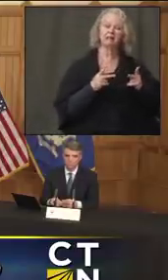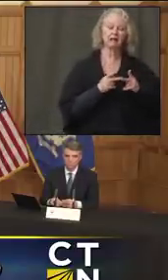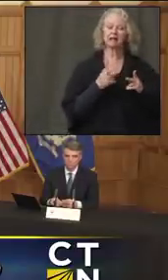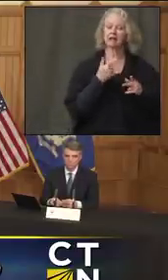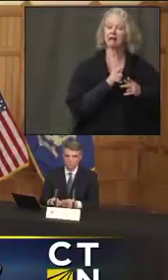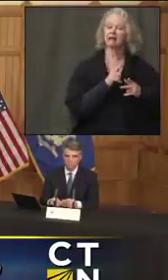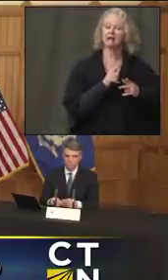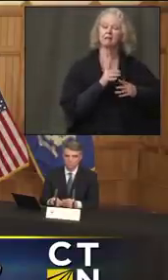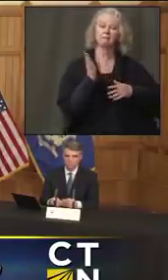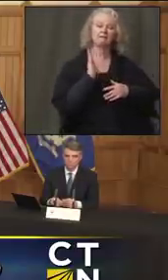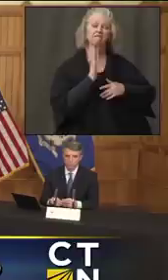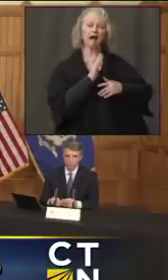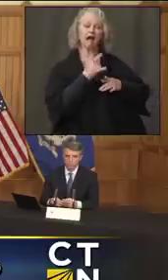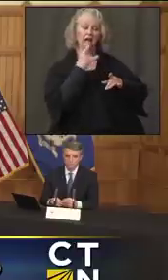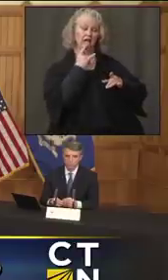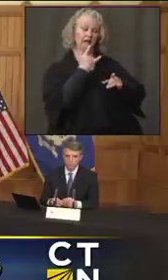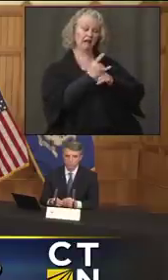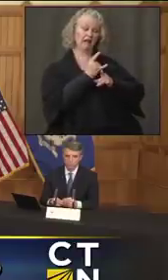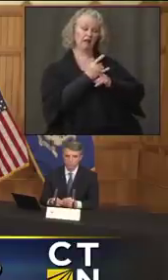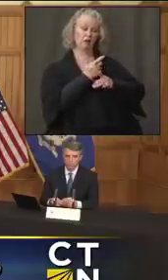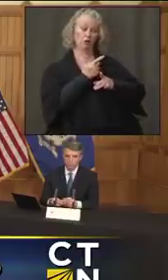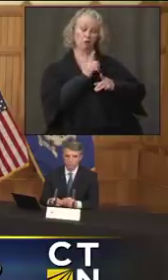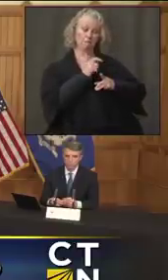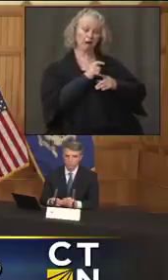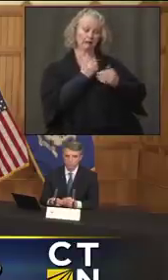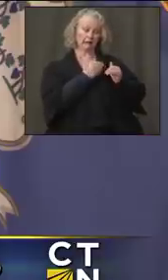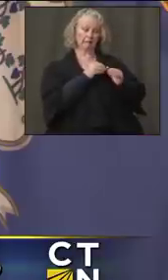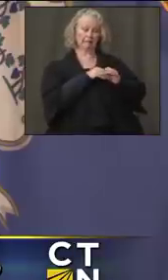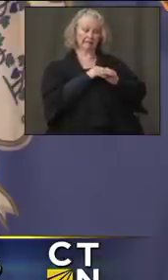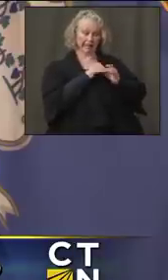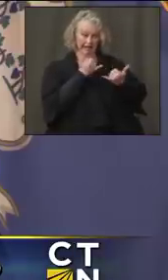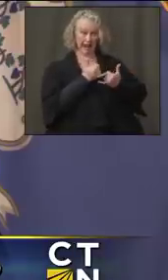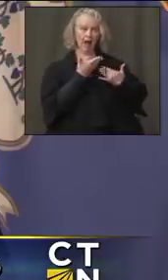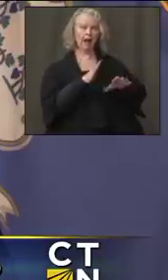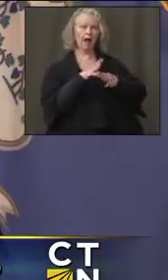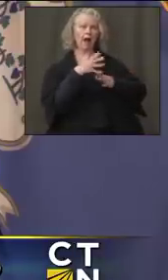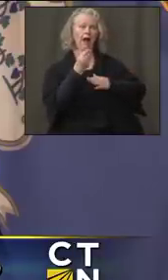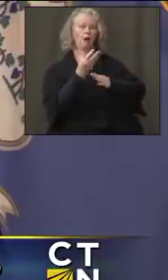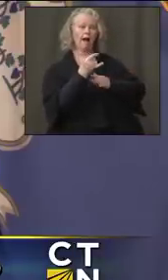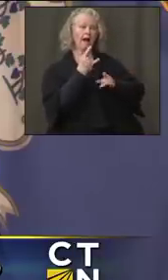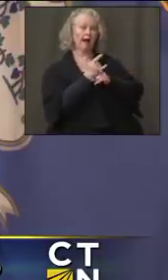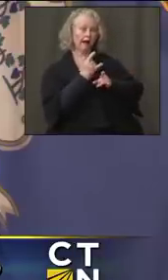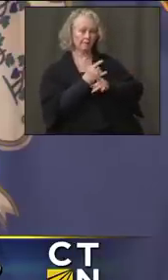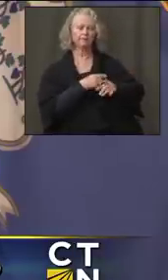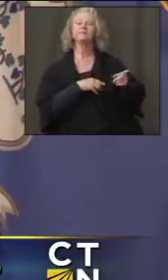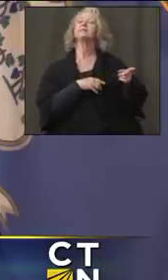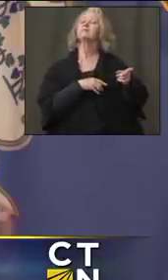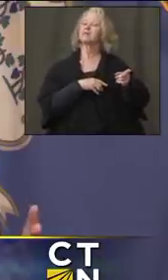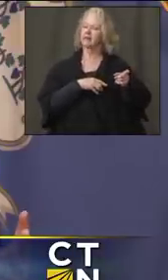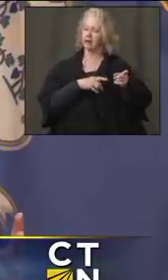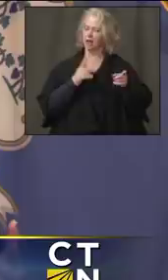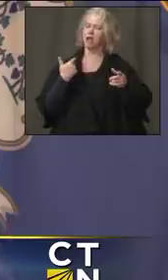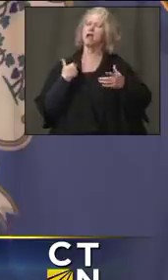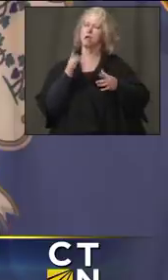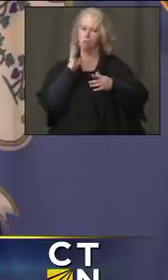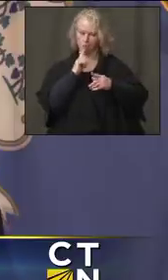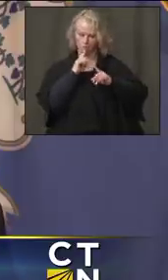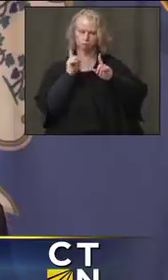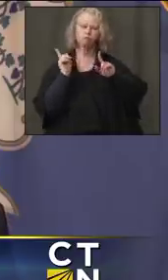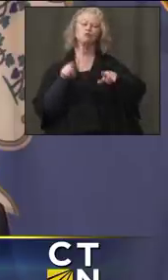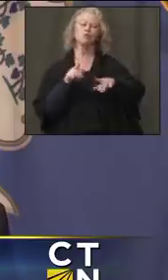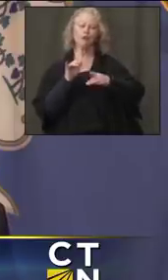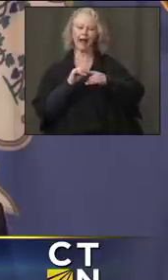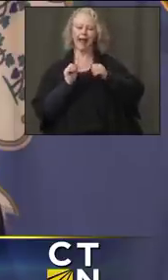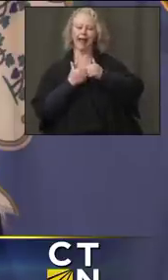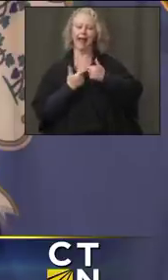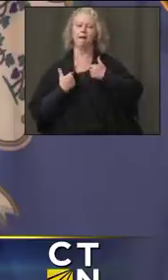outside to perhaps get them? Yeah, my understanding is that we're going to have an executive order on that in terms of what we can do to